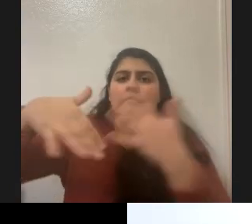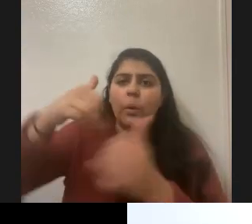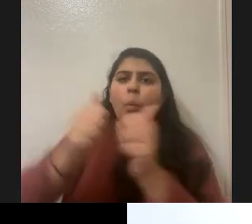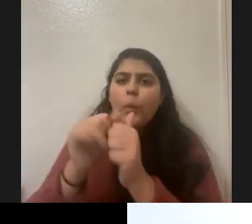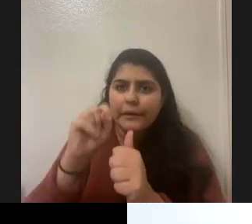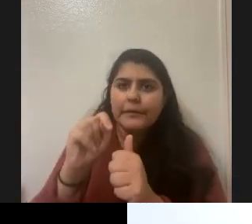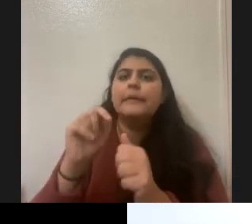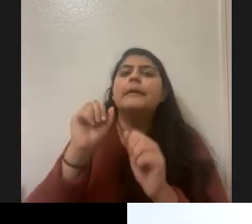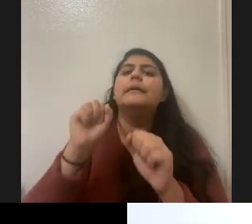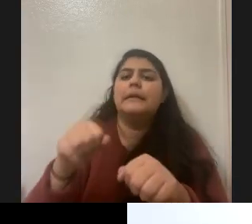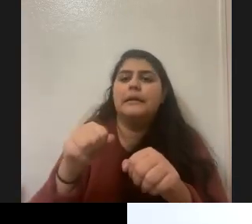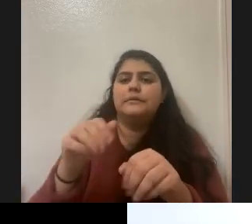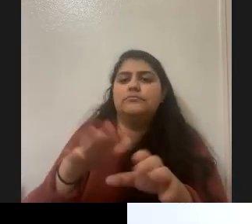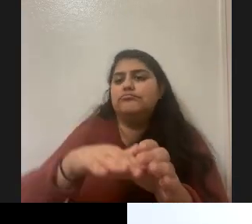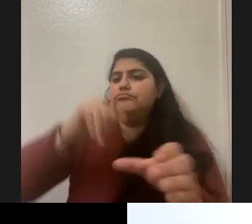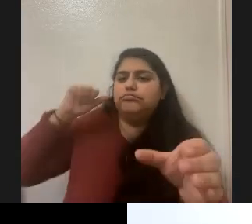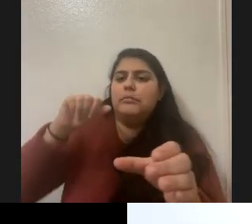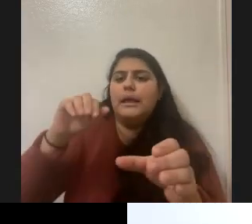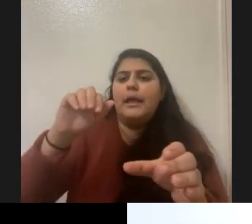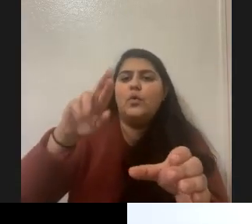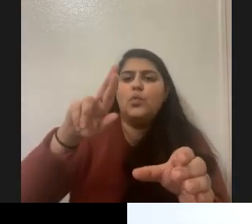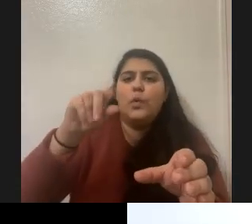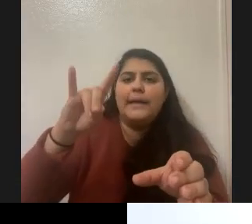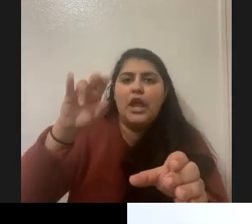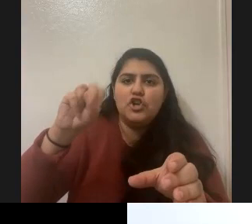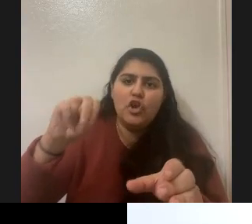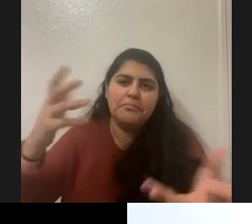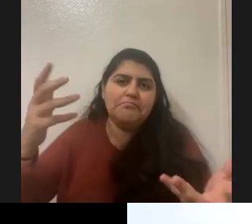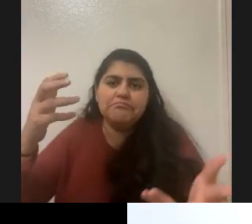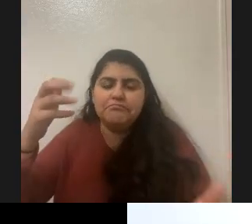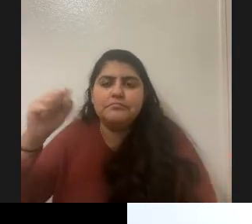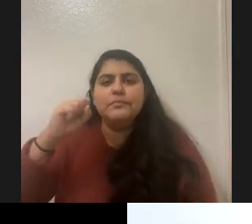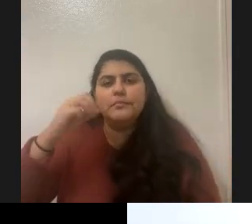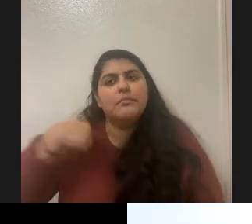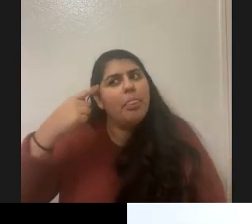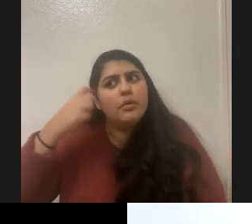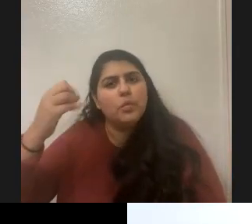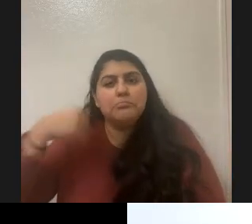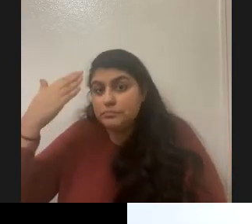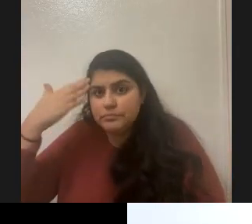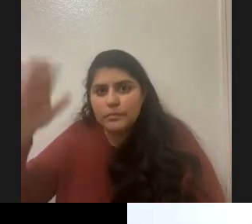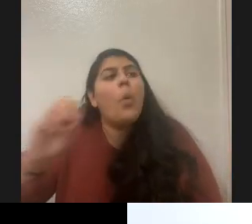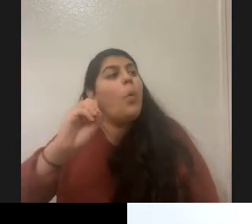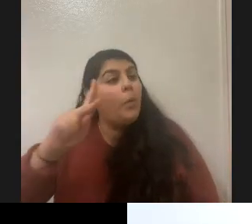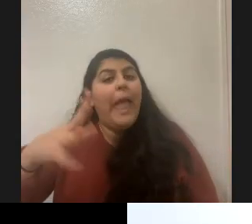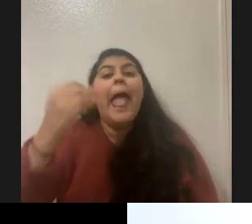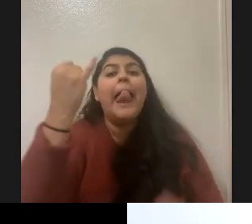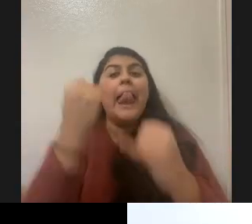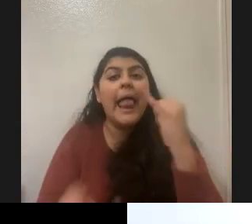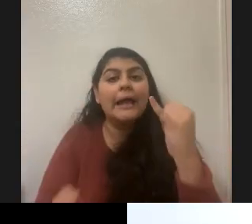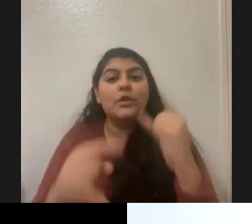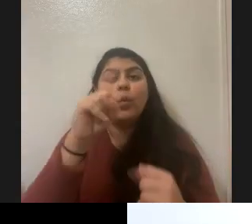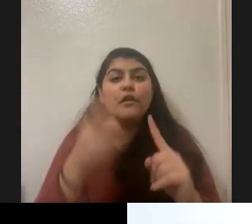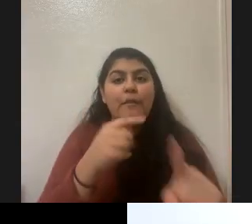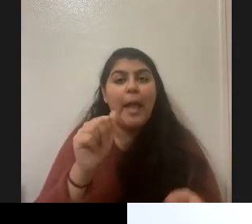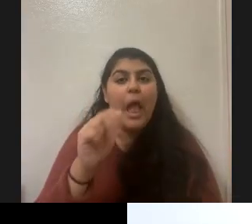radiation out of it. I think so. Yeah, I don't know. Sounds good. All right. And our last audience question,